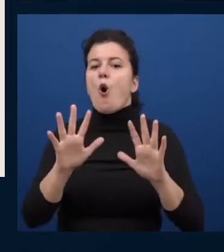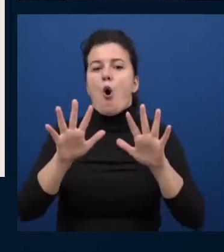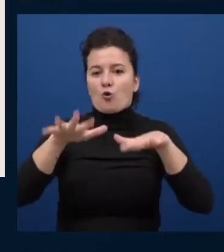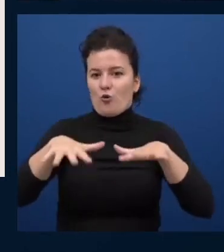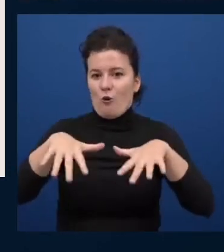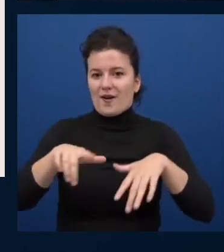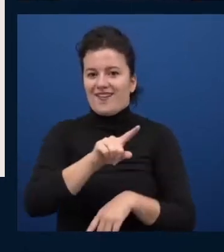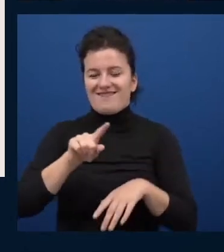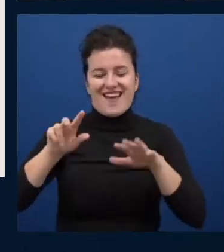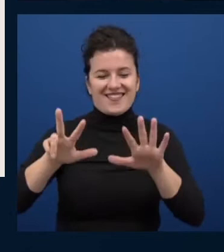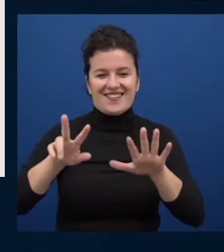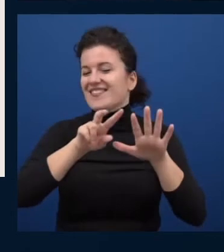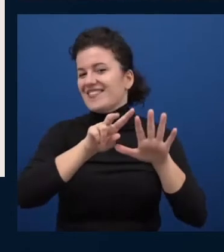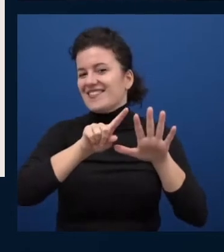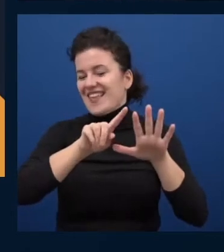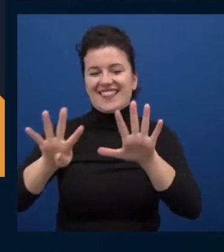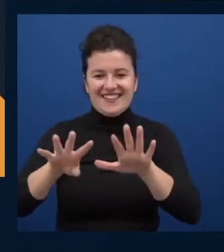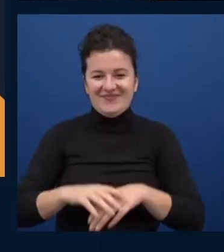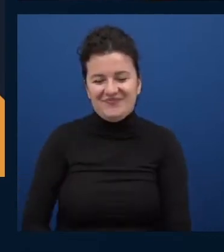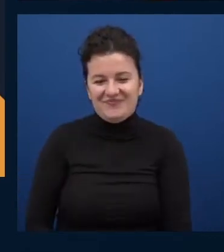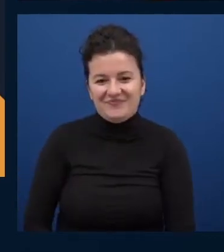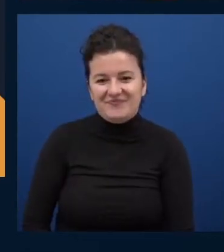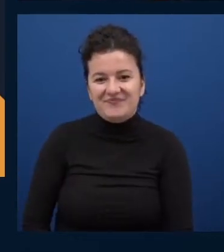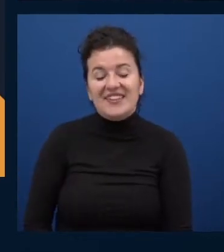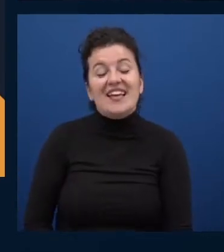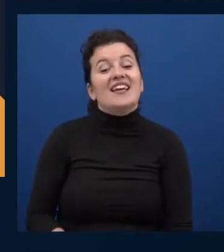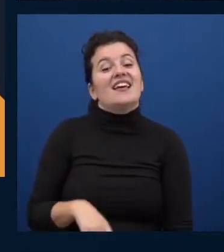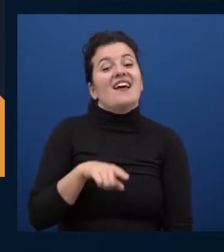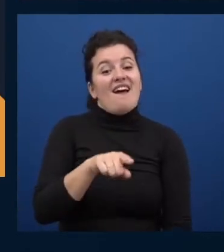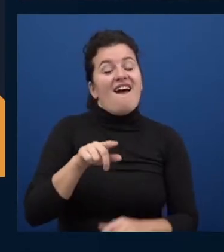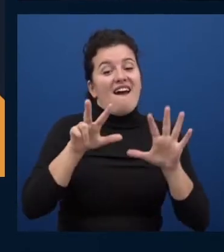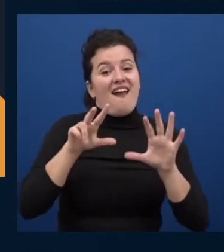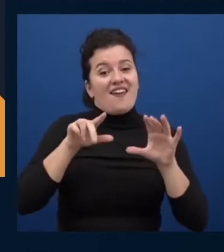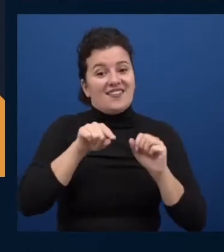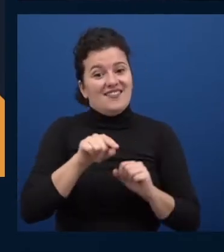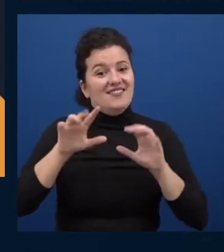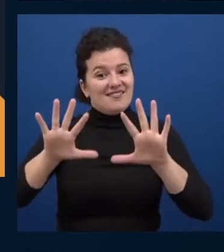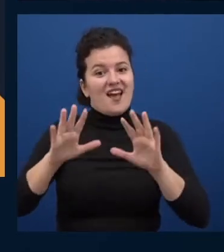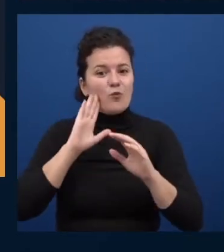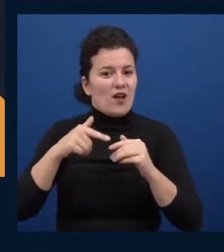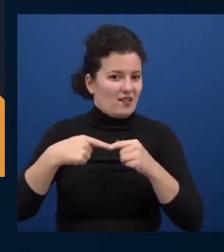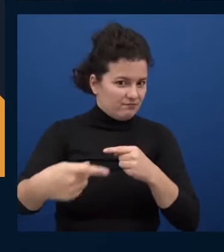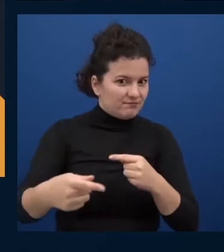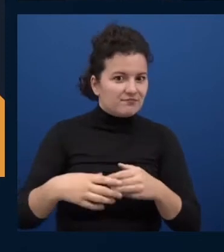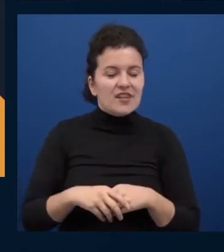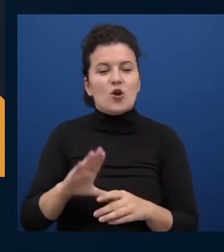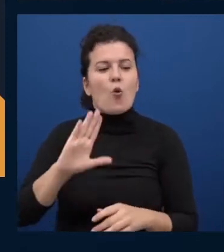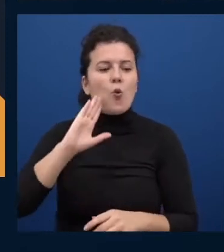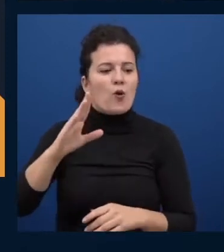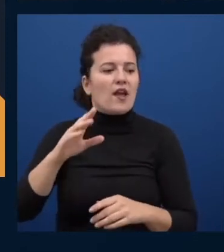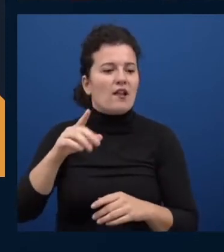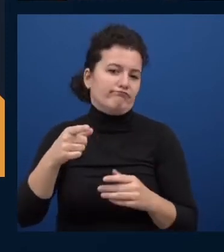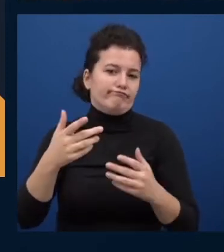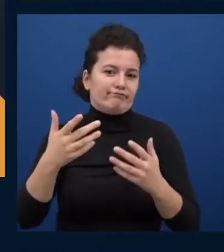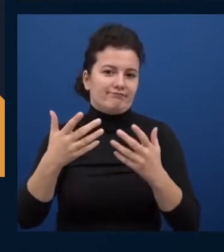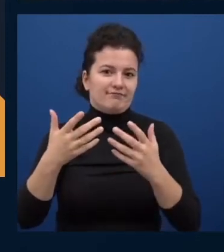8.10 is going to come out after that, and 8.10 is going to be, we're launching automatic versioning cleanup. You know how in